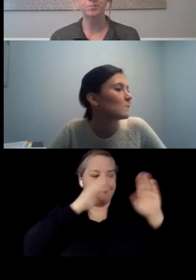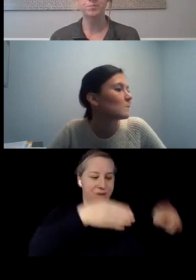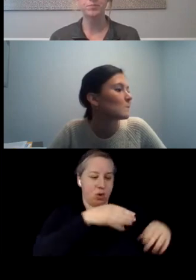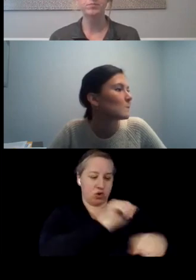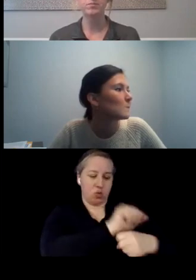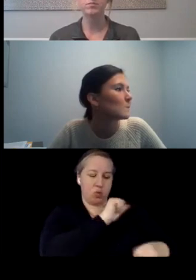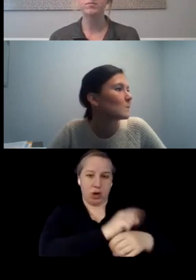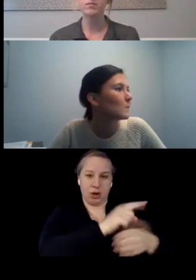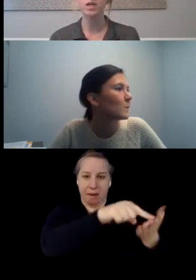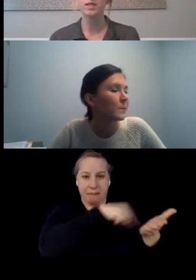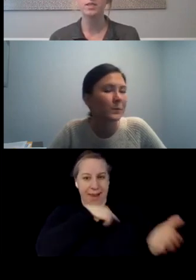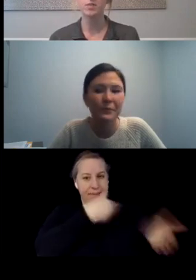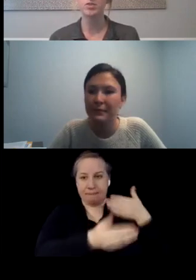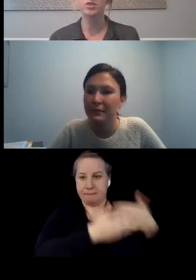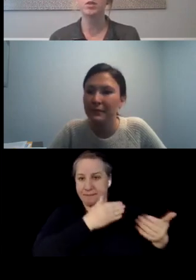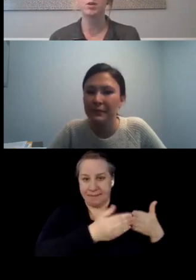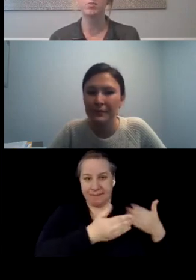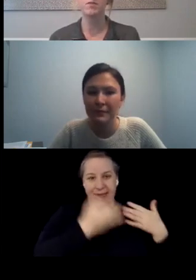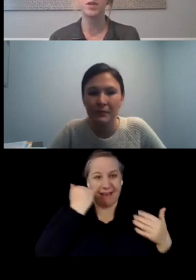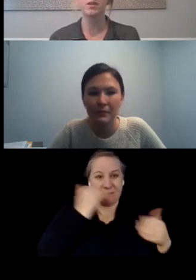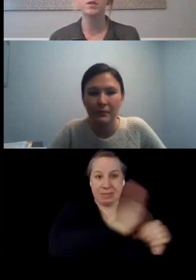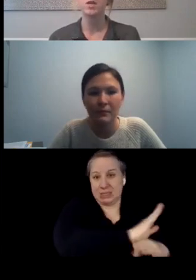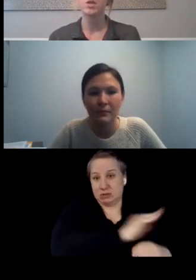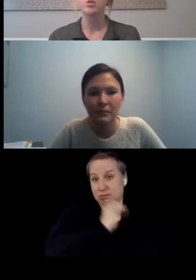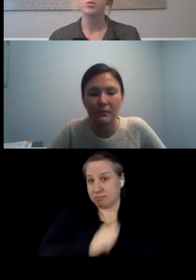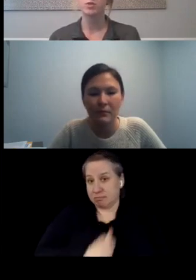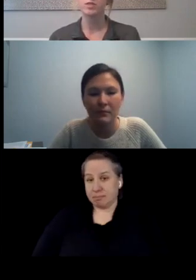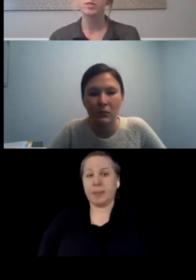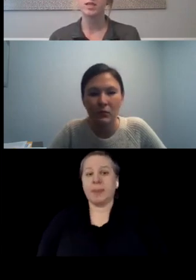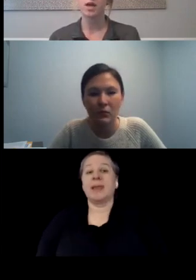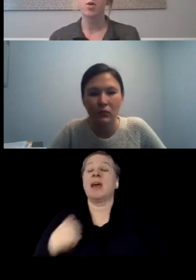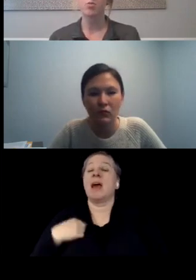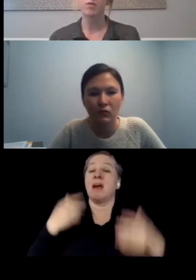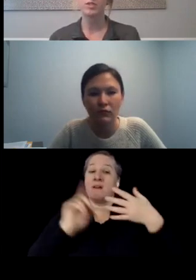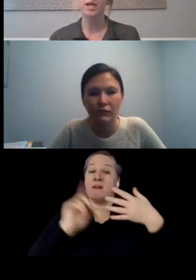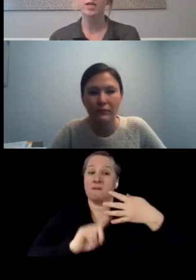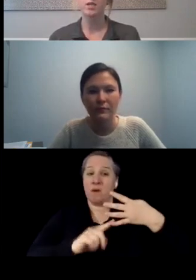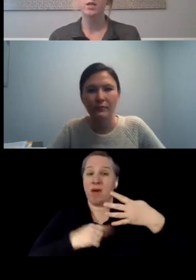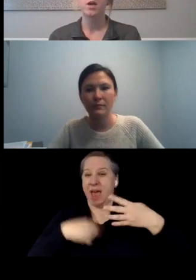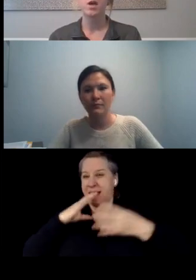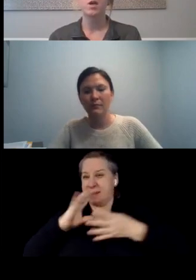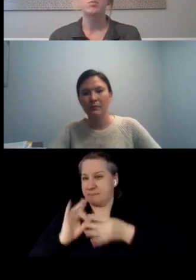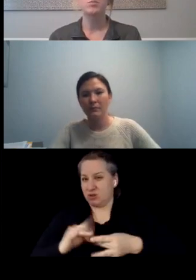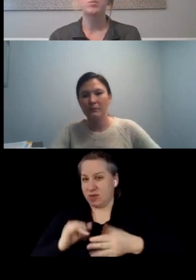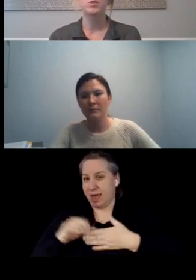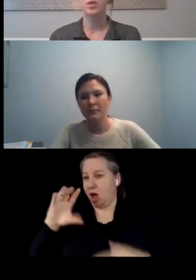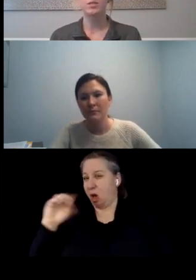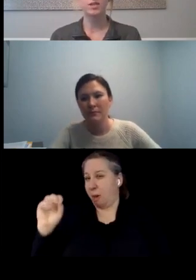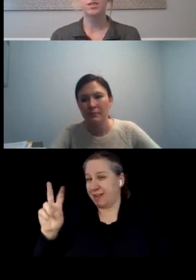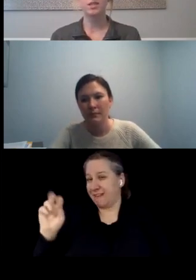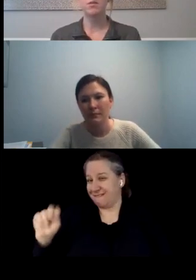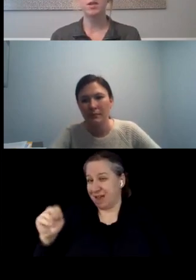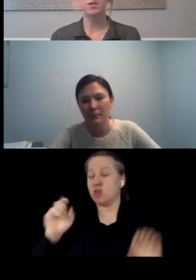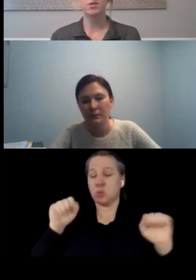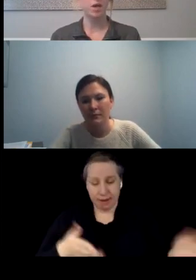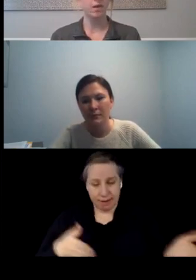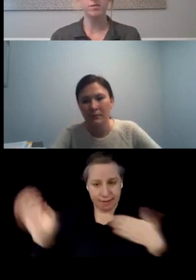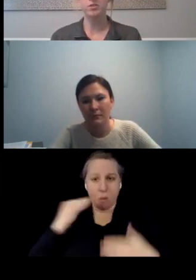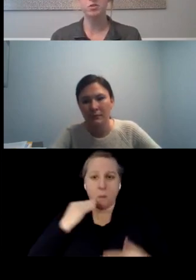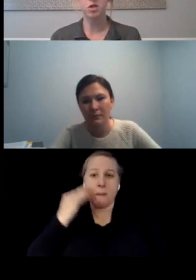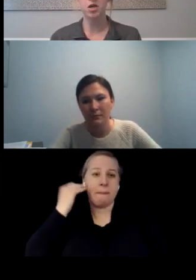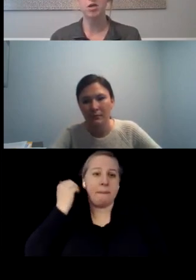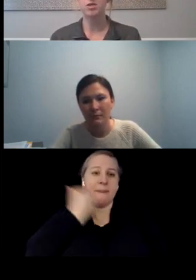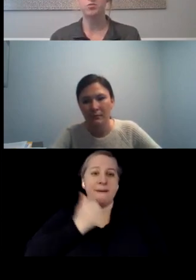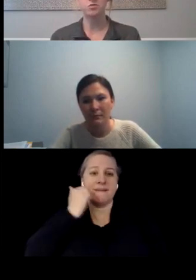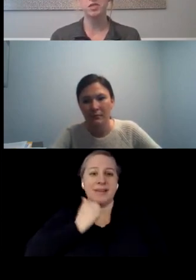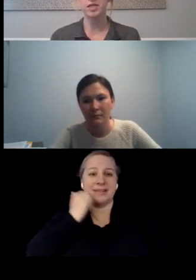what. As I mentioned, the company van, you do get to take that home every day. So that's going to save on miles